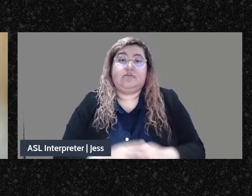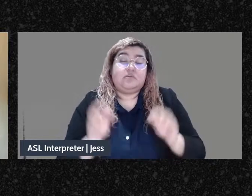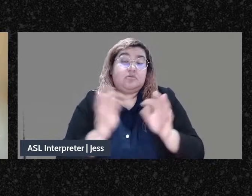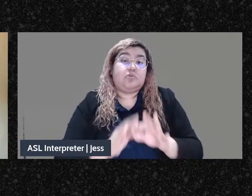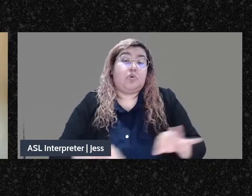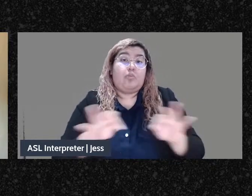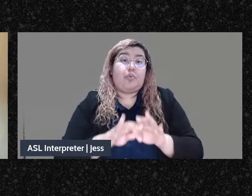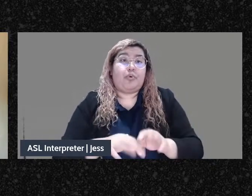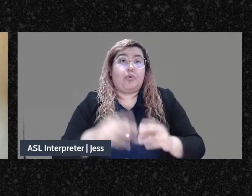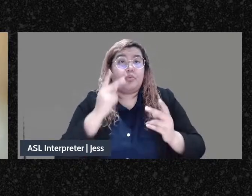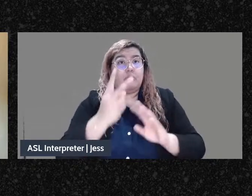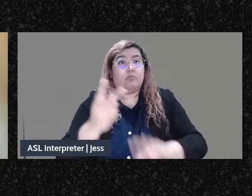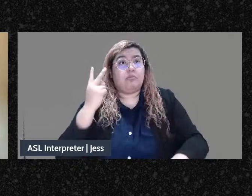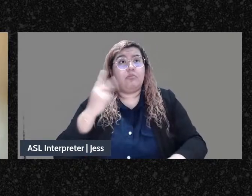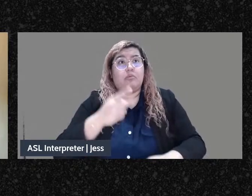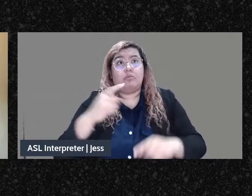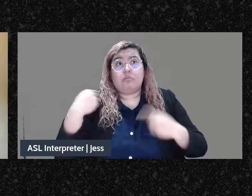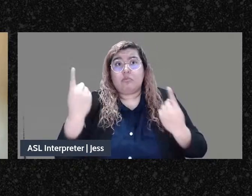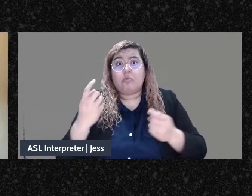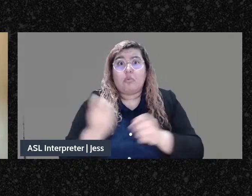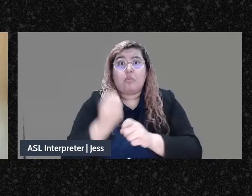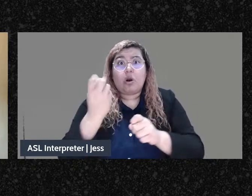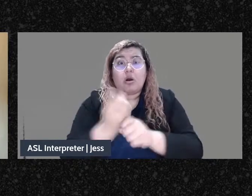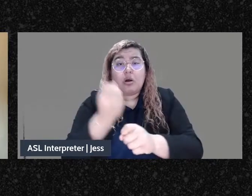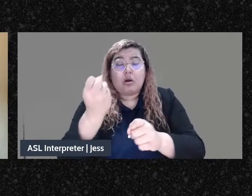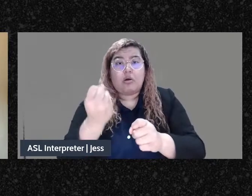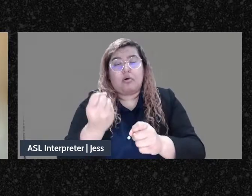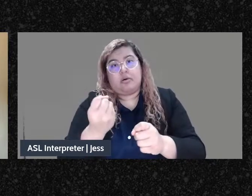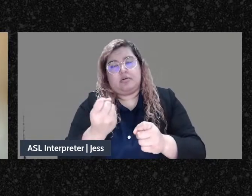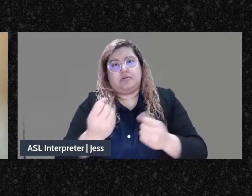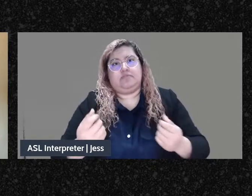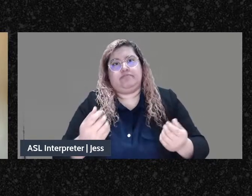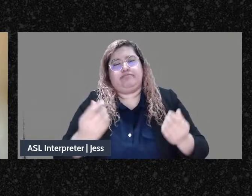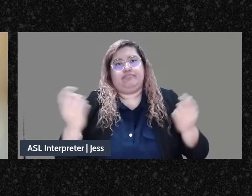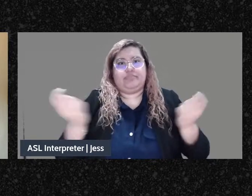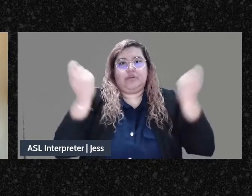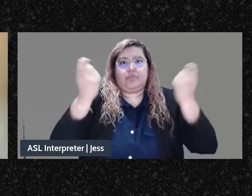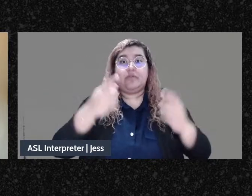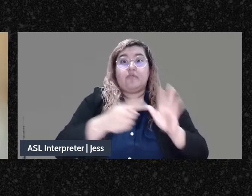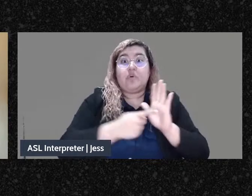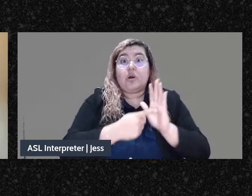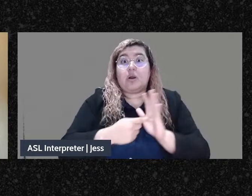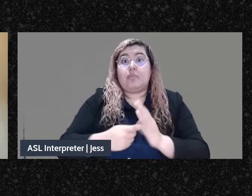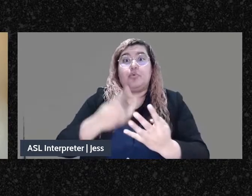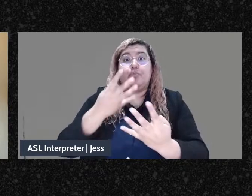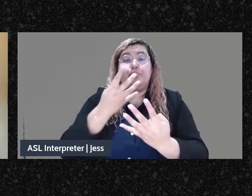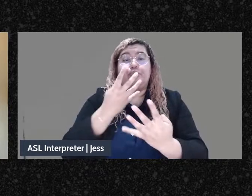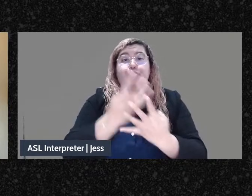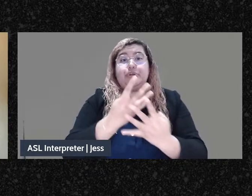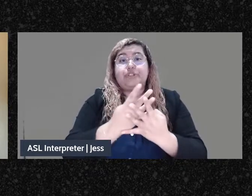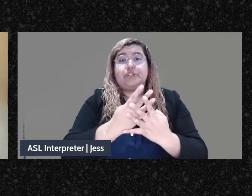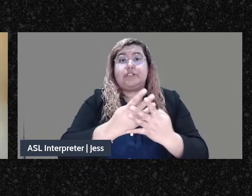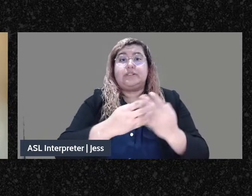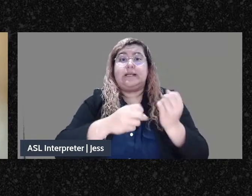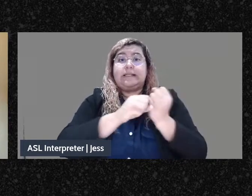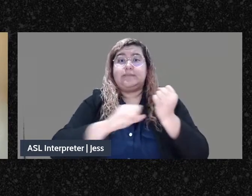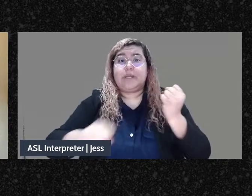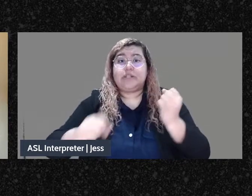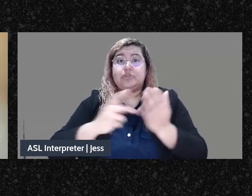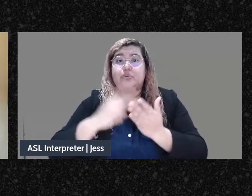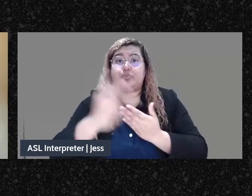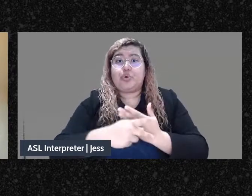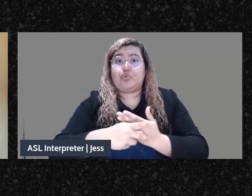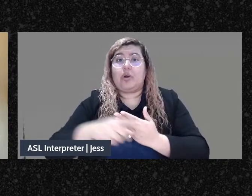victories. The prison expansion projects, we've forced them to cancel. The prisoners our movements have forced